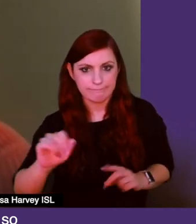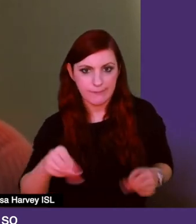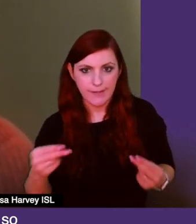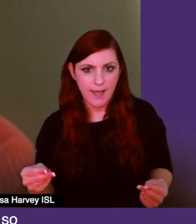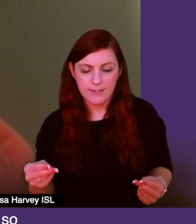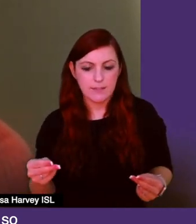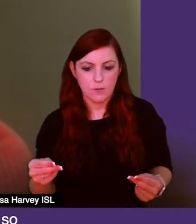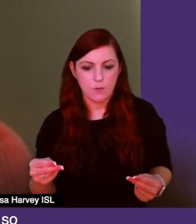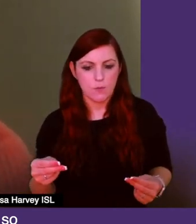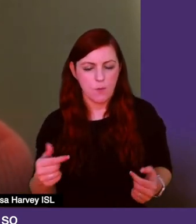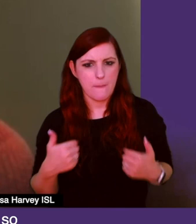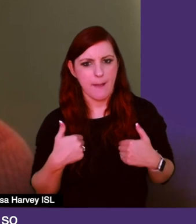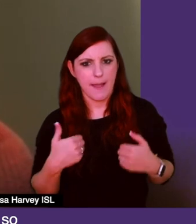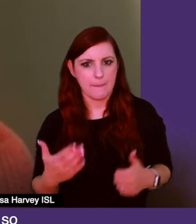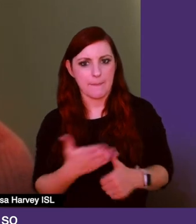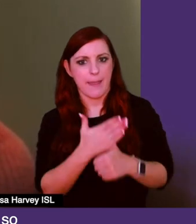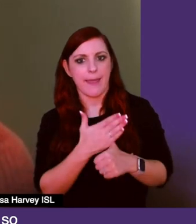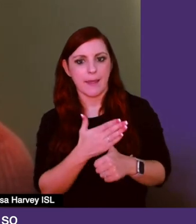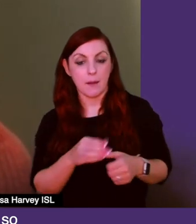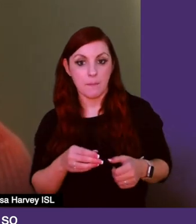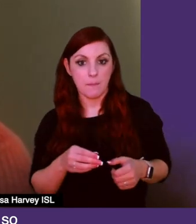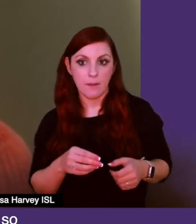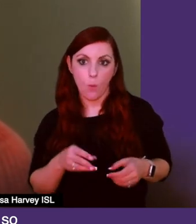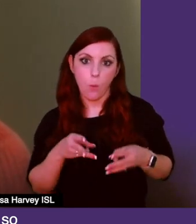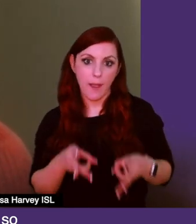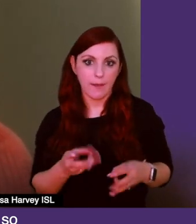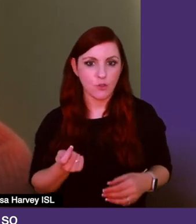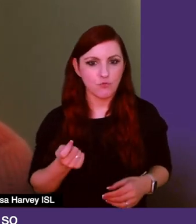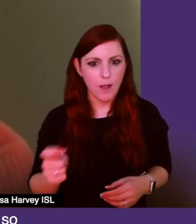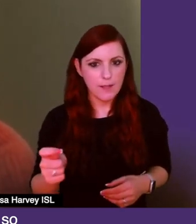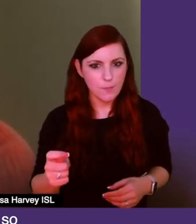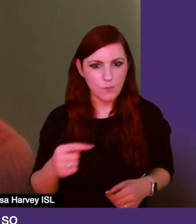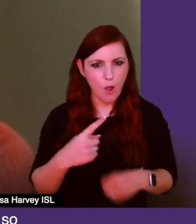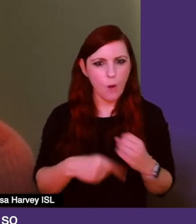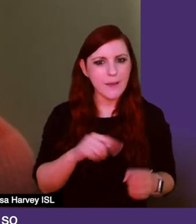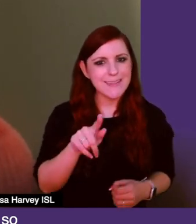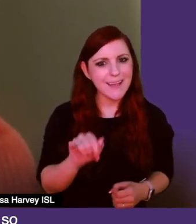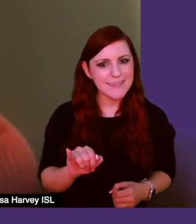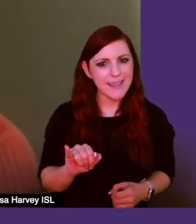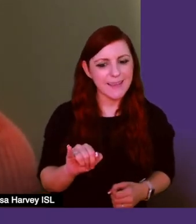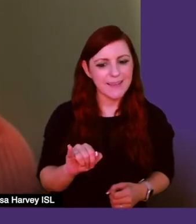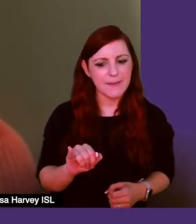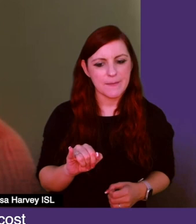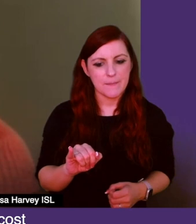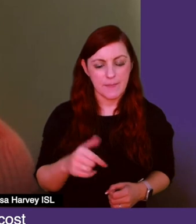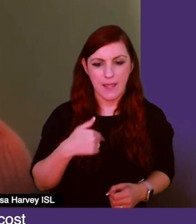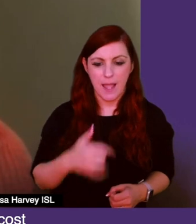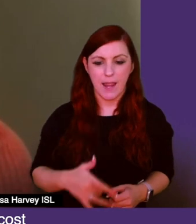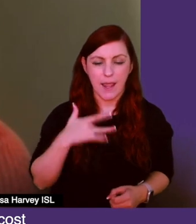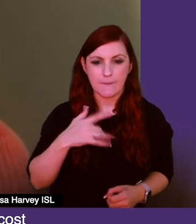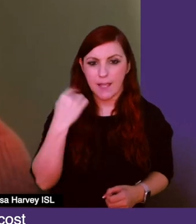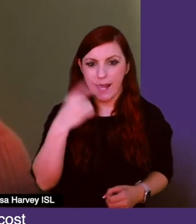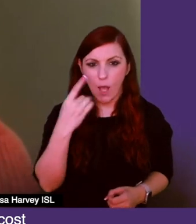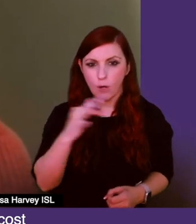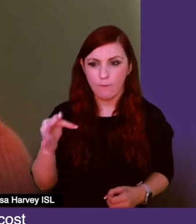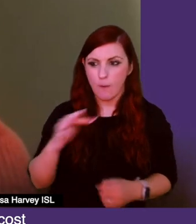distance. So my main method of transport, for example, was always taxis. I lived about